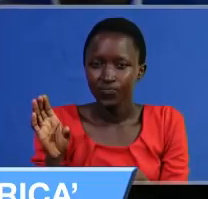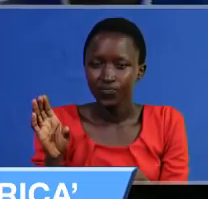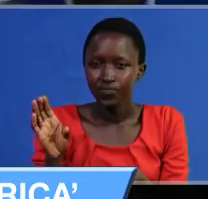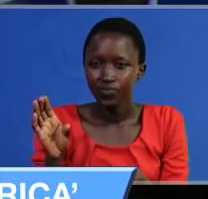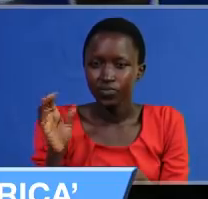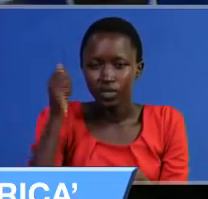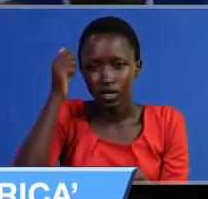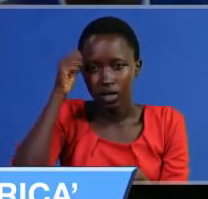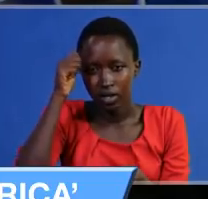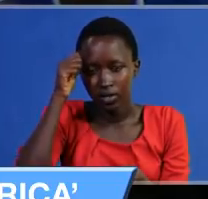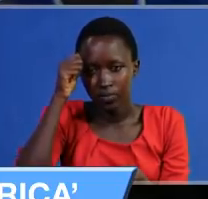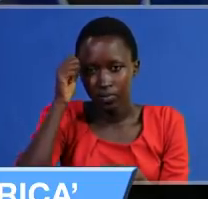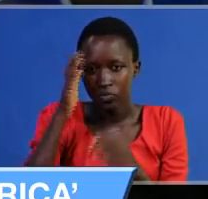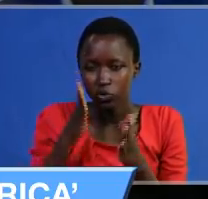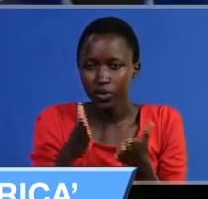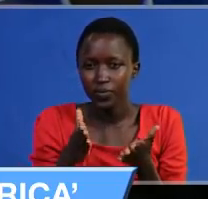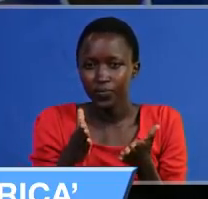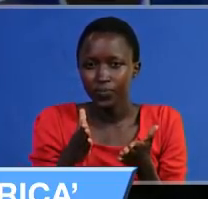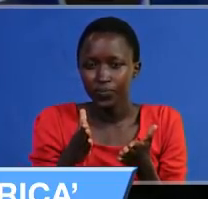the academicians,